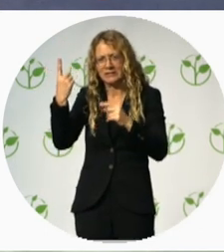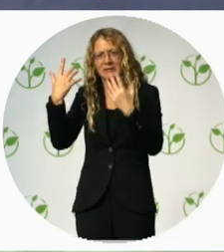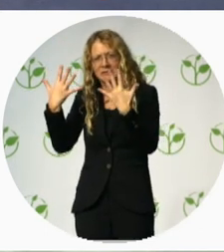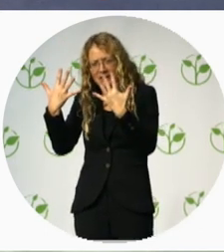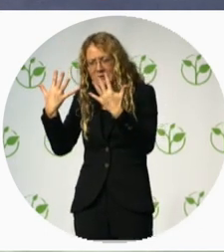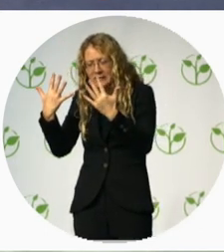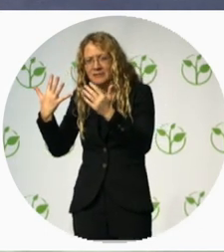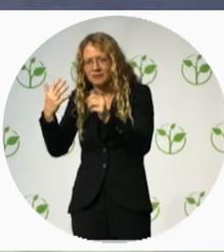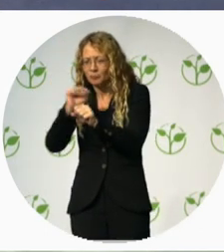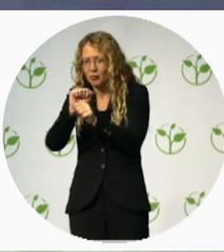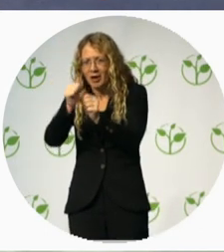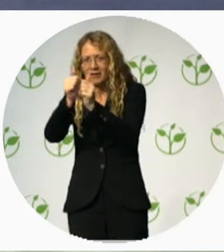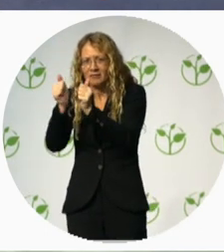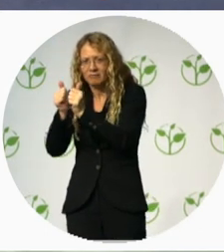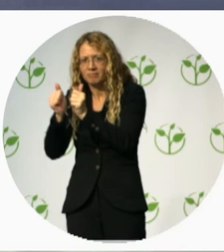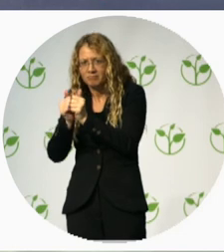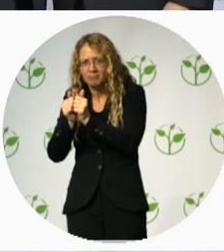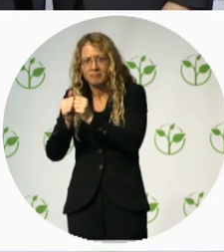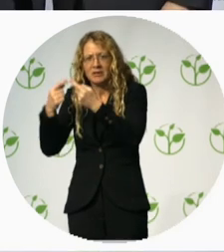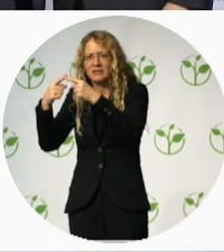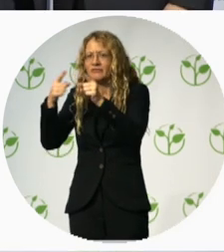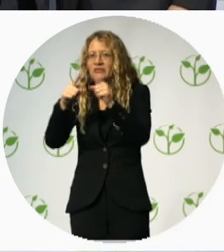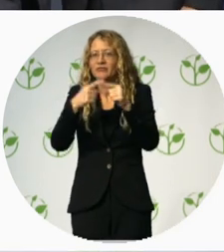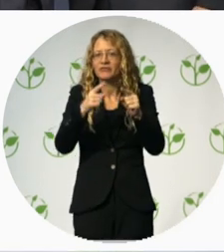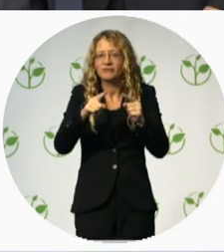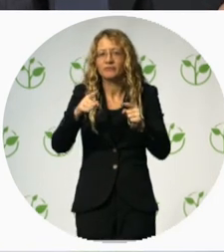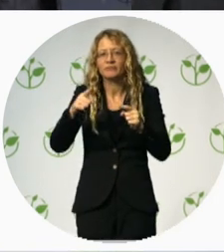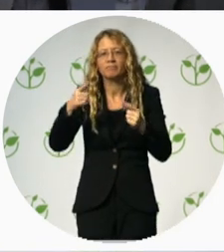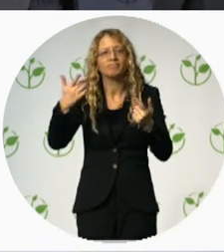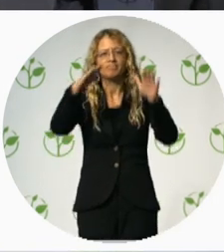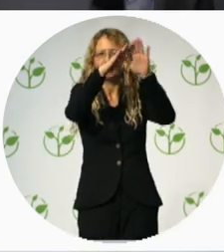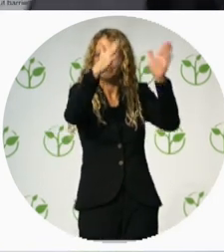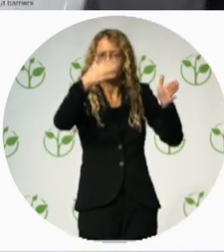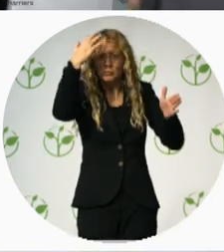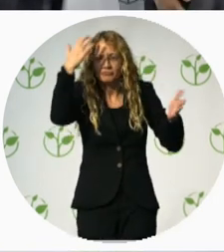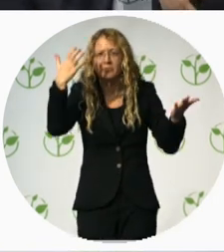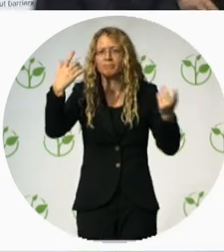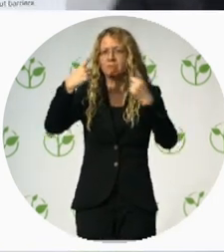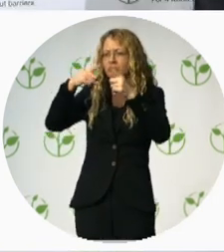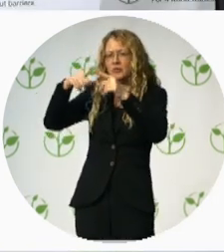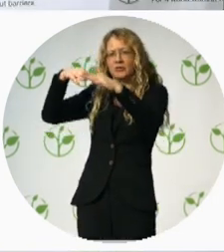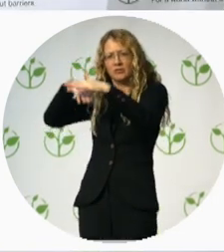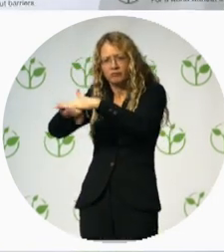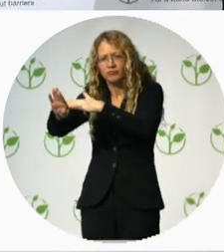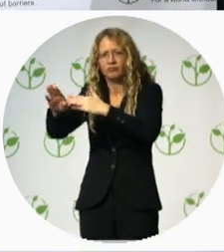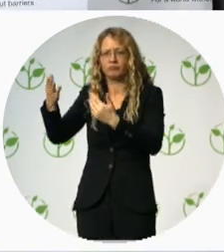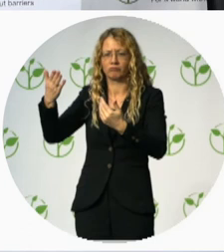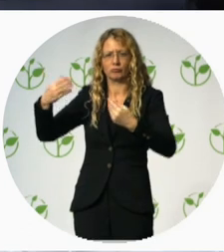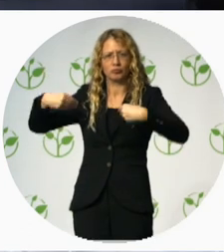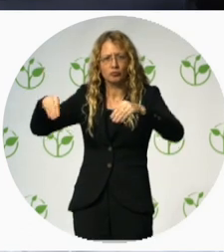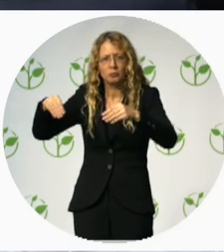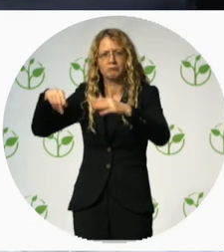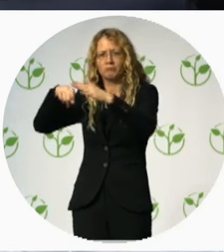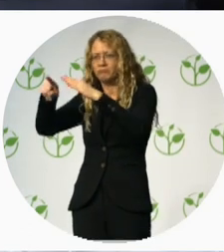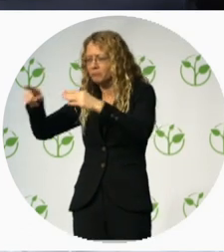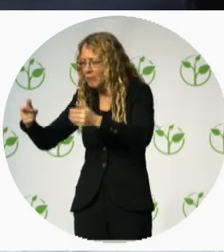and markets and distributes footwear and accessories. Together, they developed the For and From store in Elche, Spain, which is uniquely